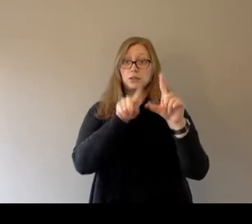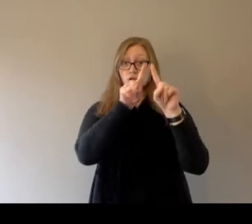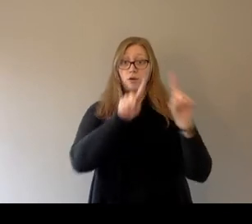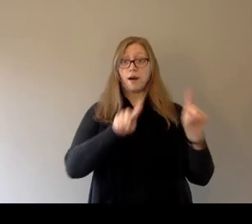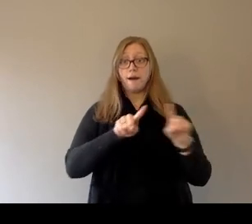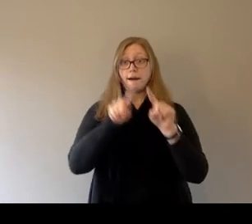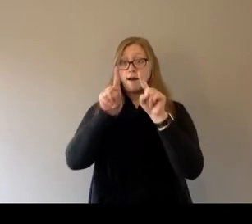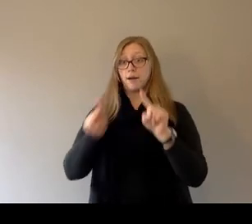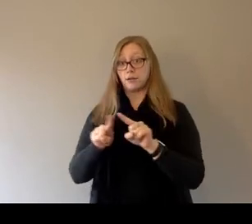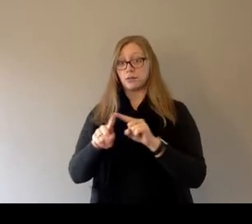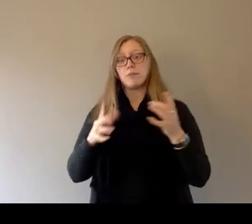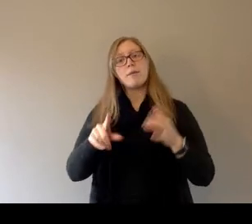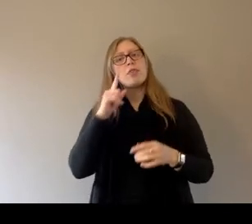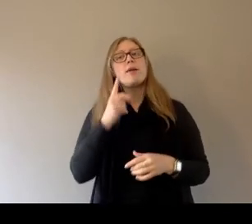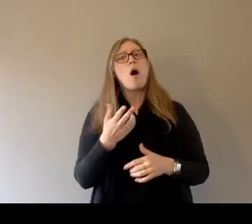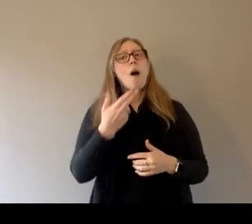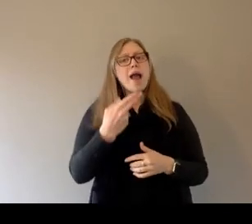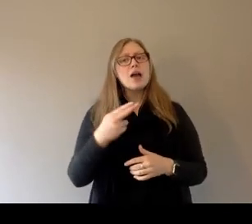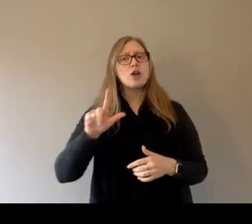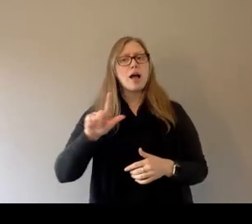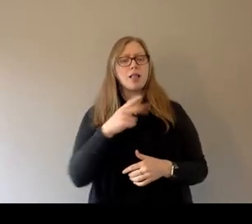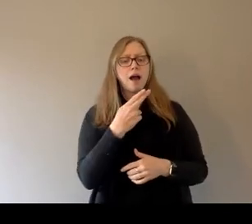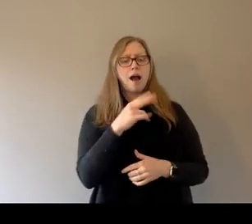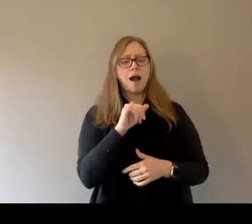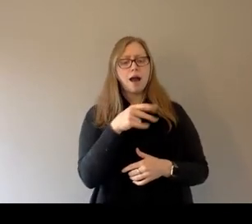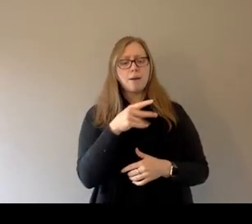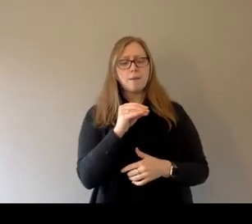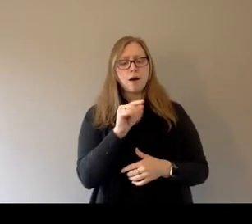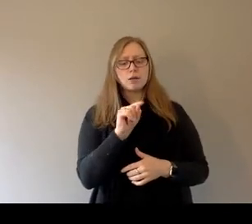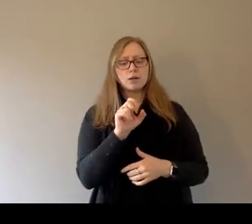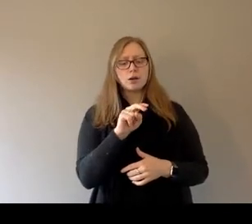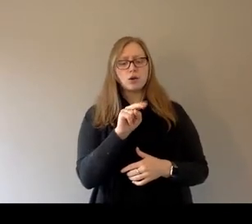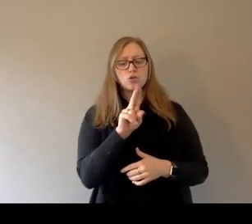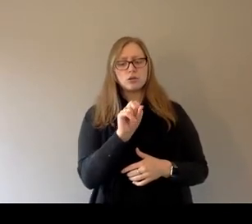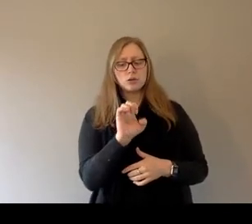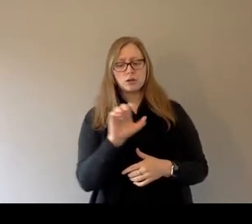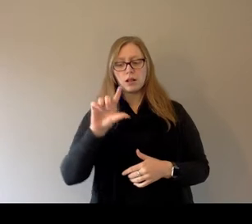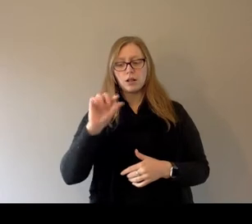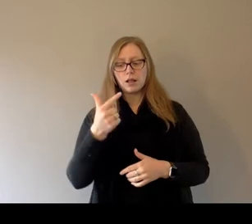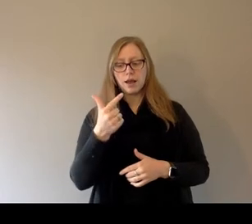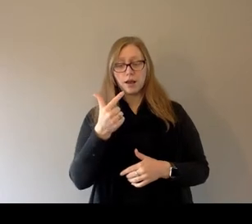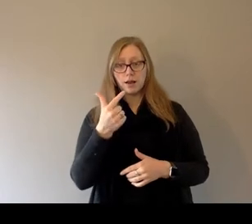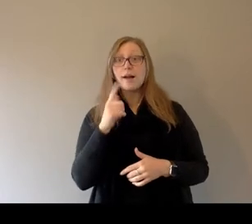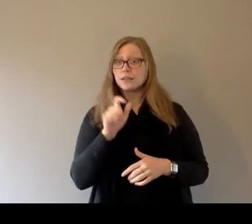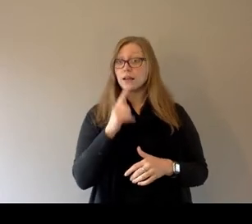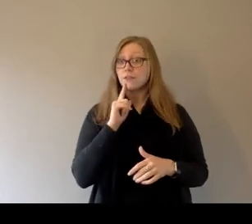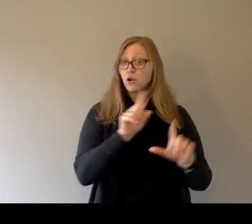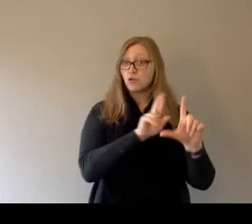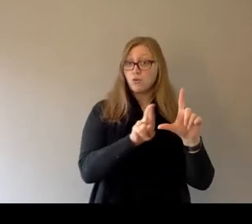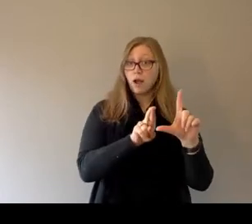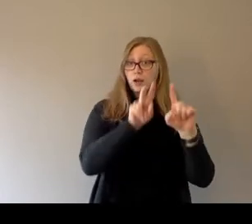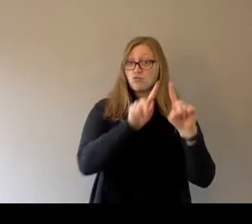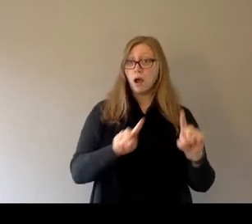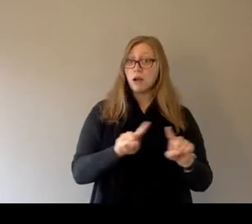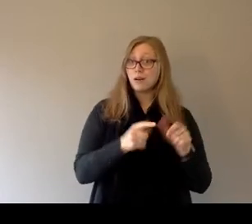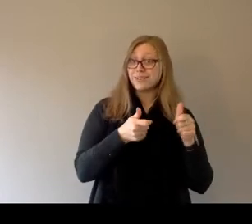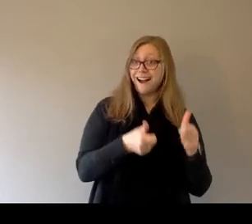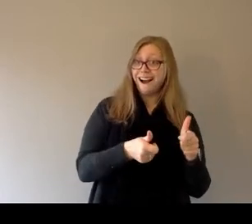try hypotenuse leg because that's only for right triangles. But the problem here is that this